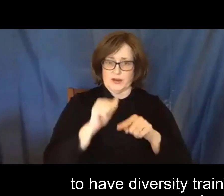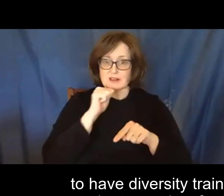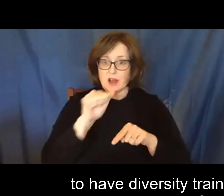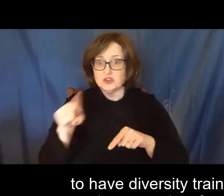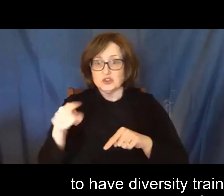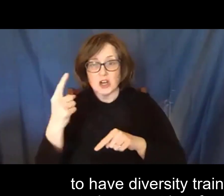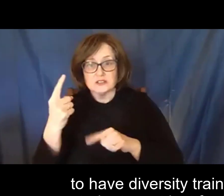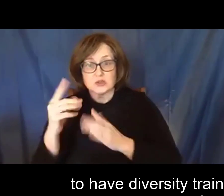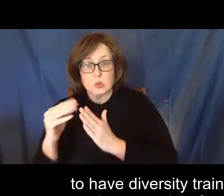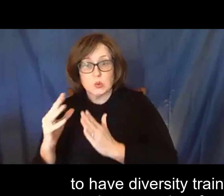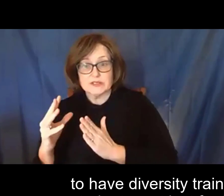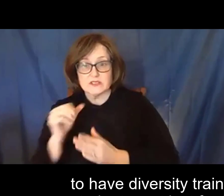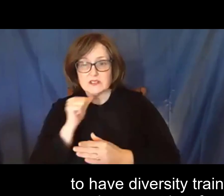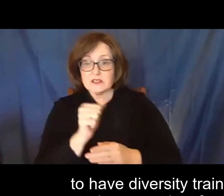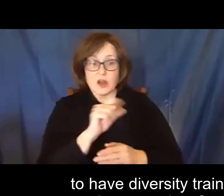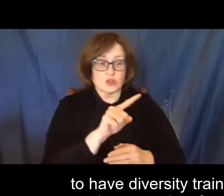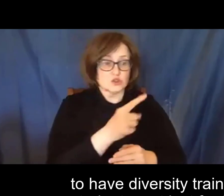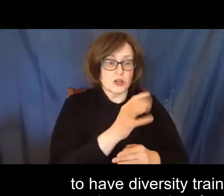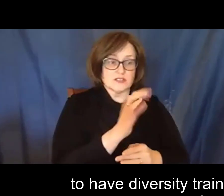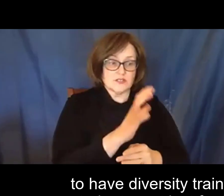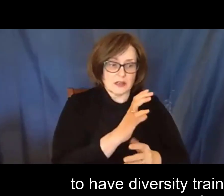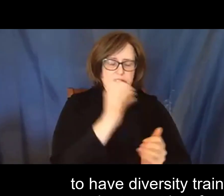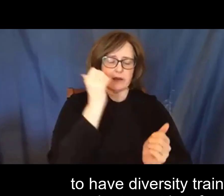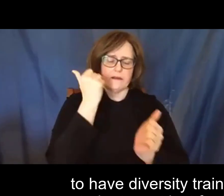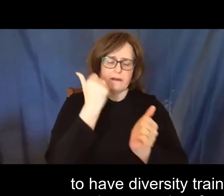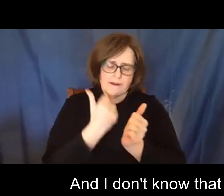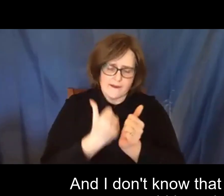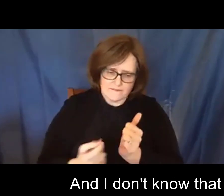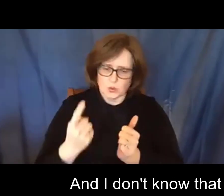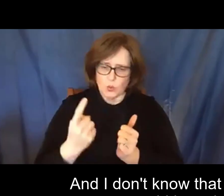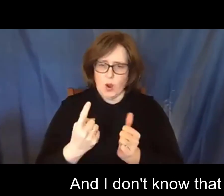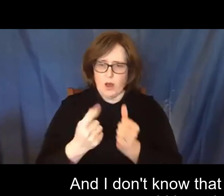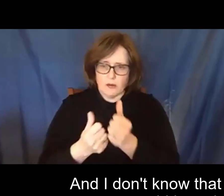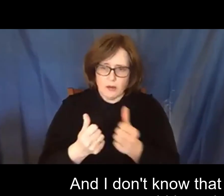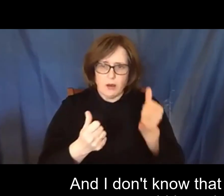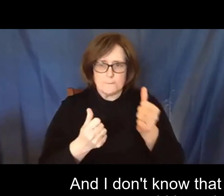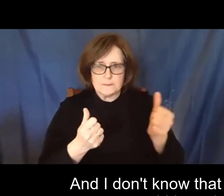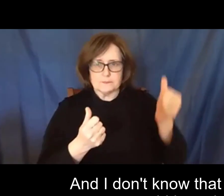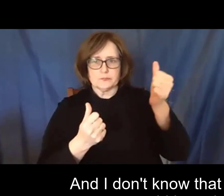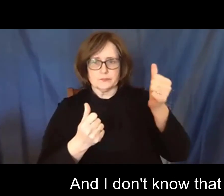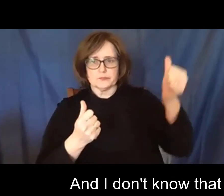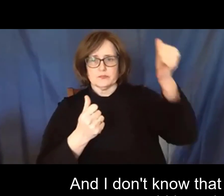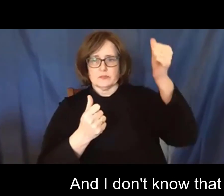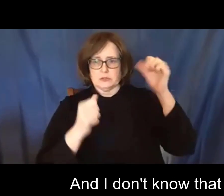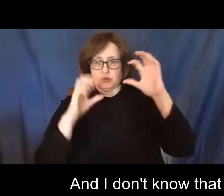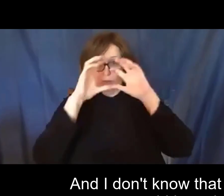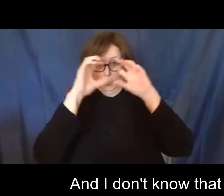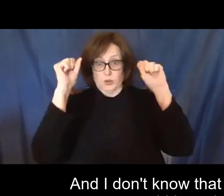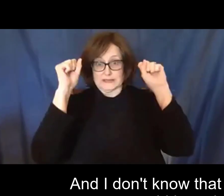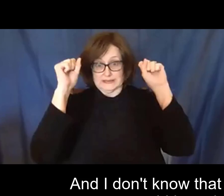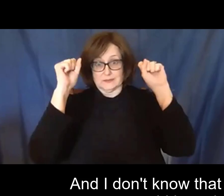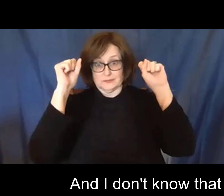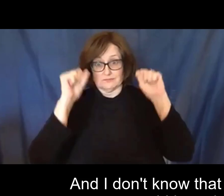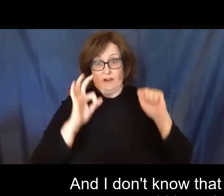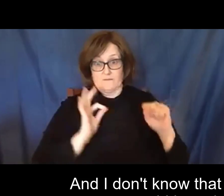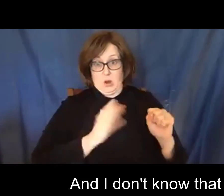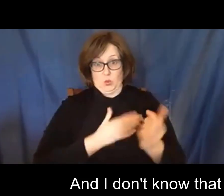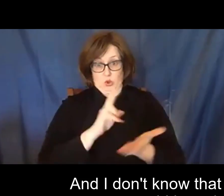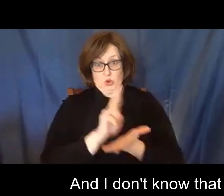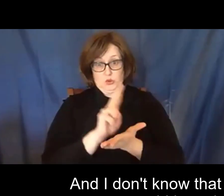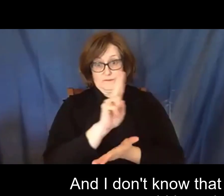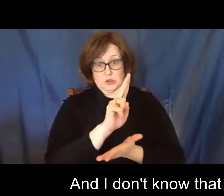but all the way up to the president of the university. And I don't know that we would have had